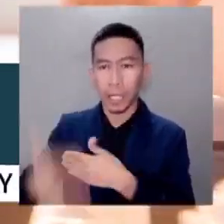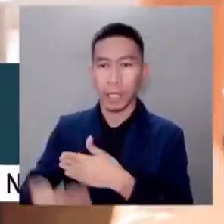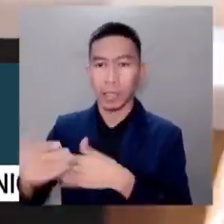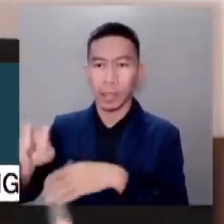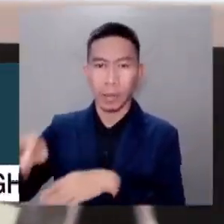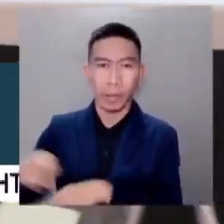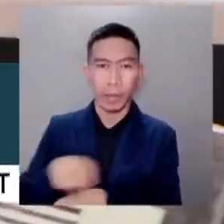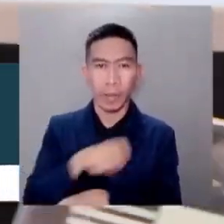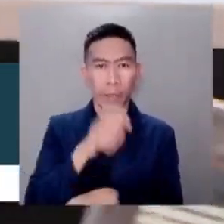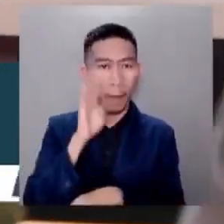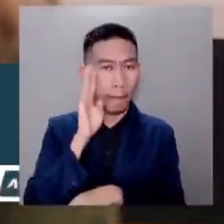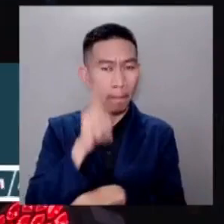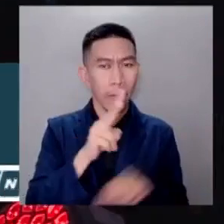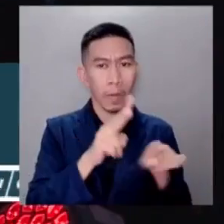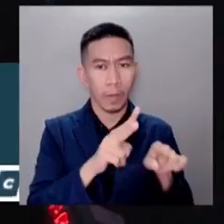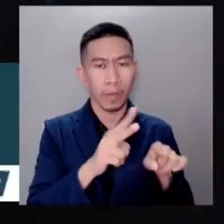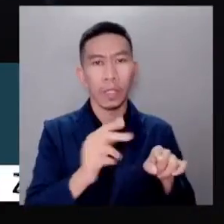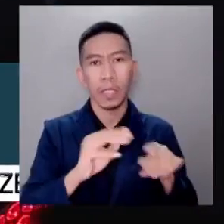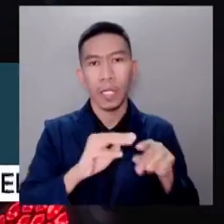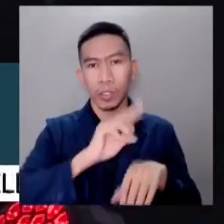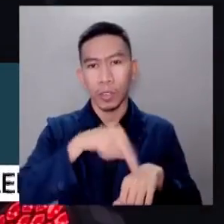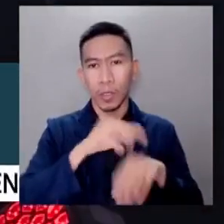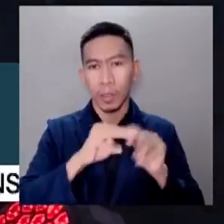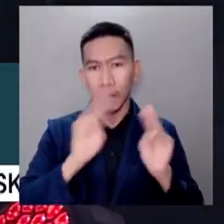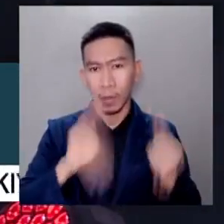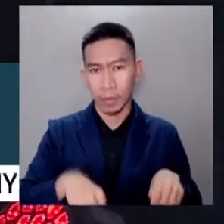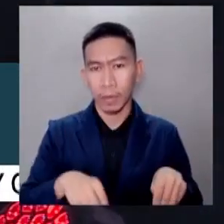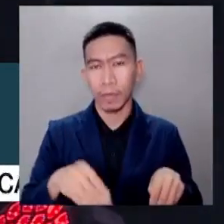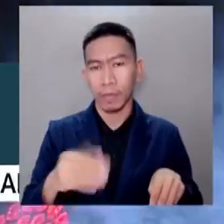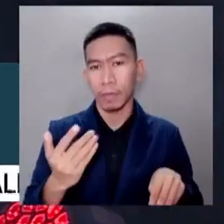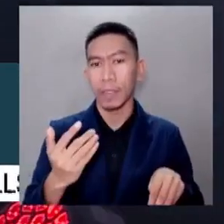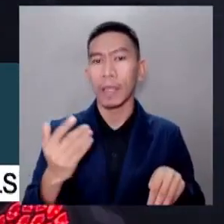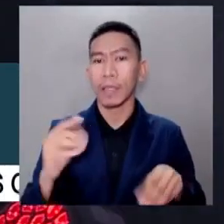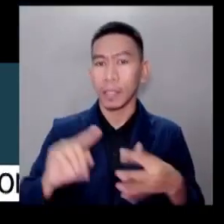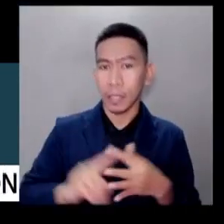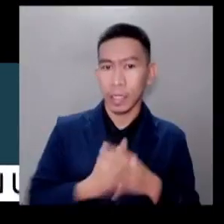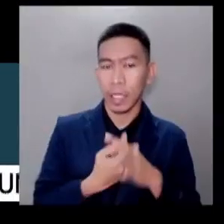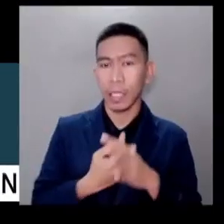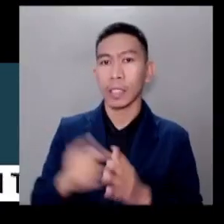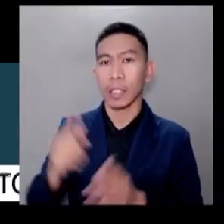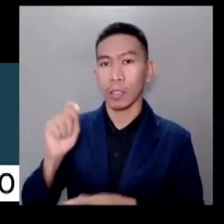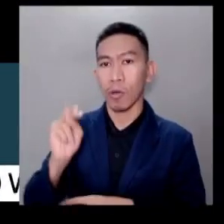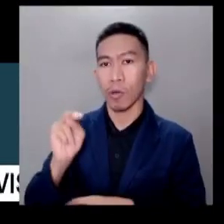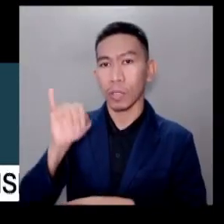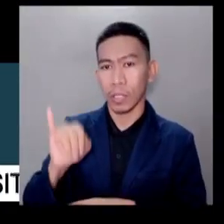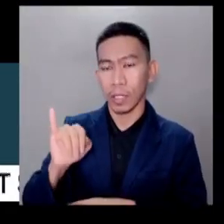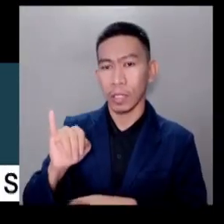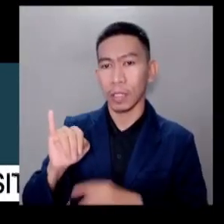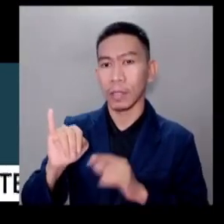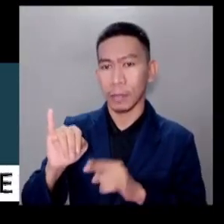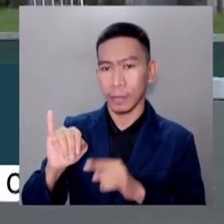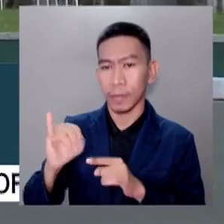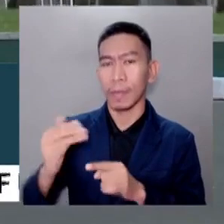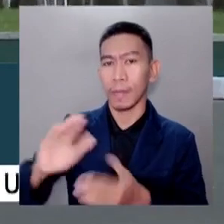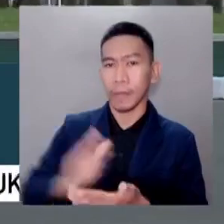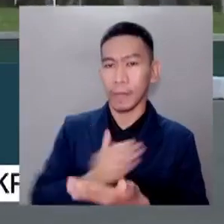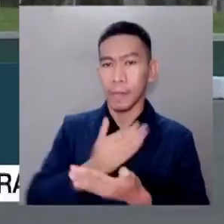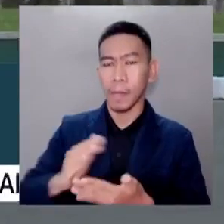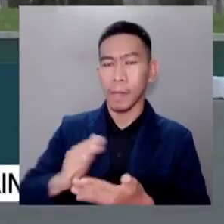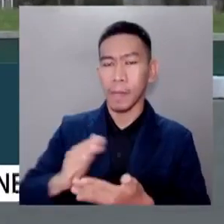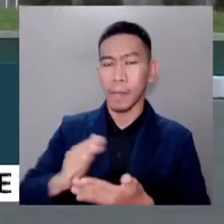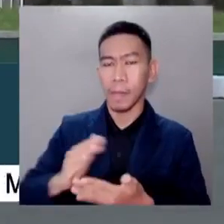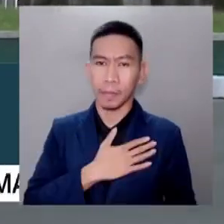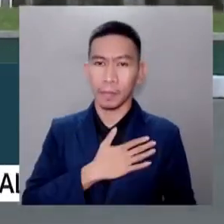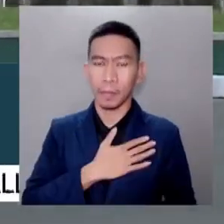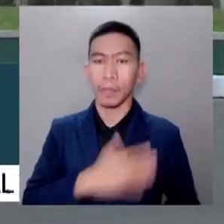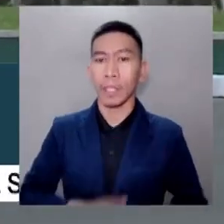ceremony. The program will start with TV host and actress Tony Gonzaga singing the Philippine National Anthem. After this,